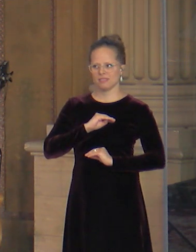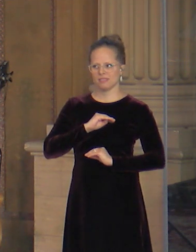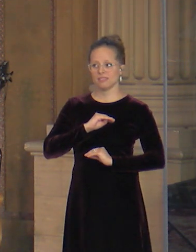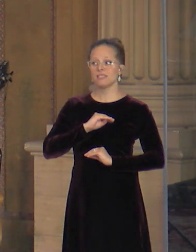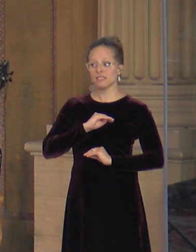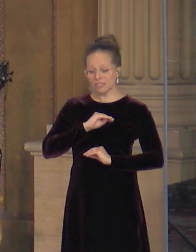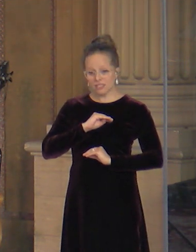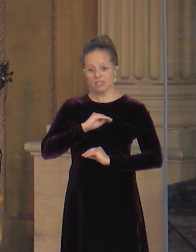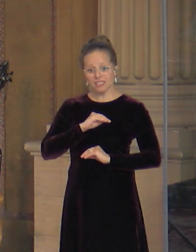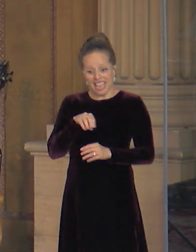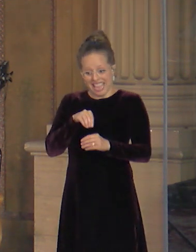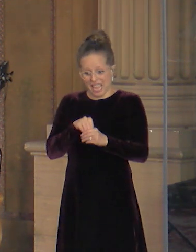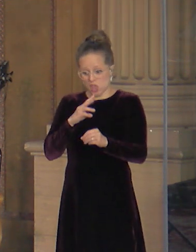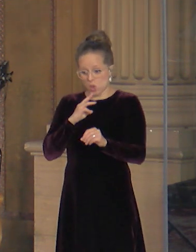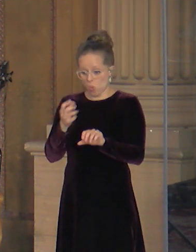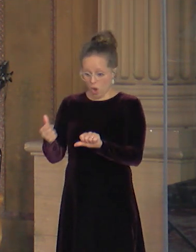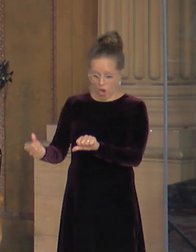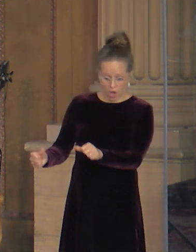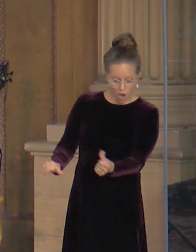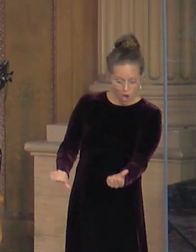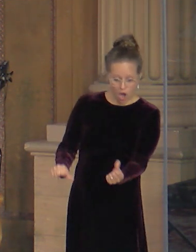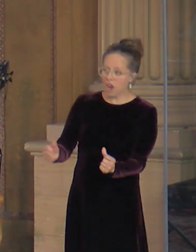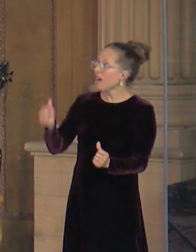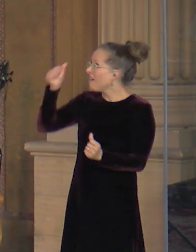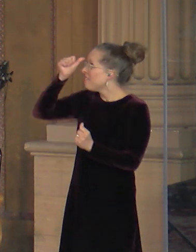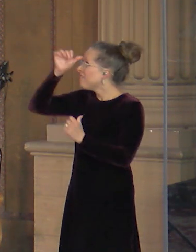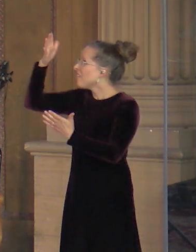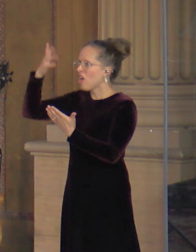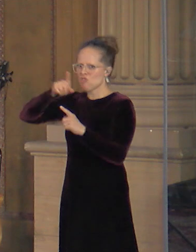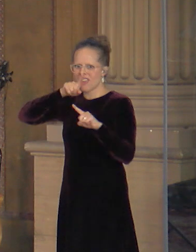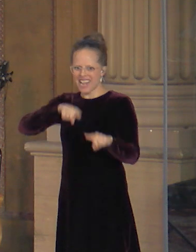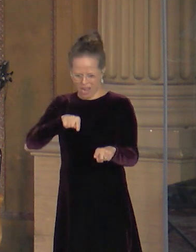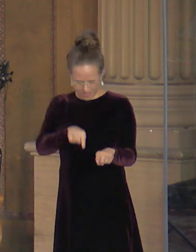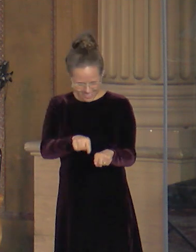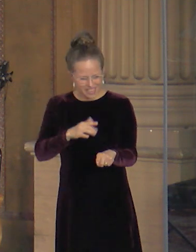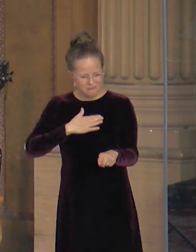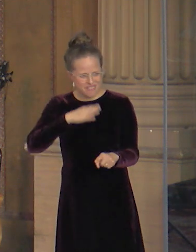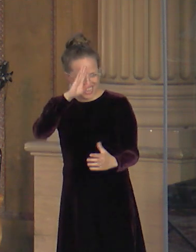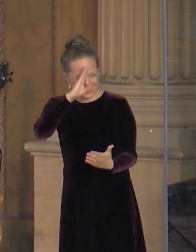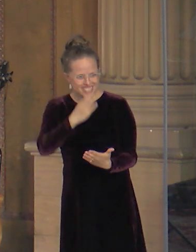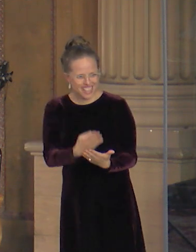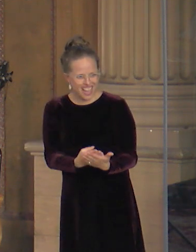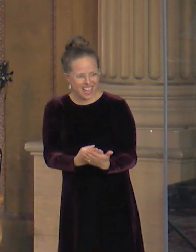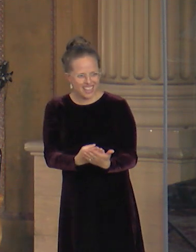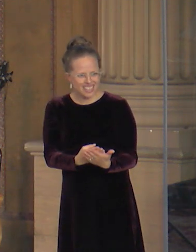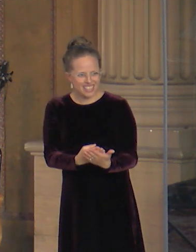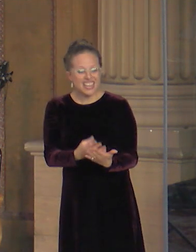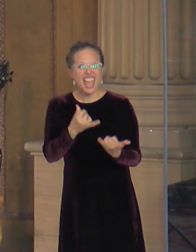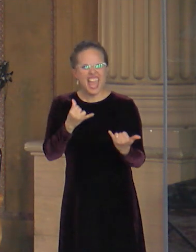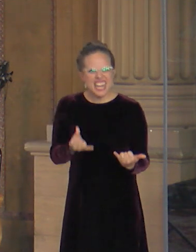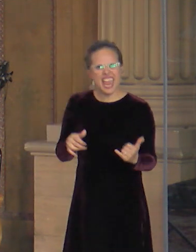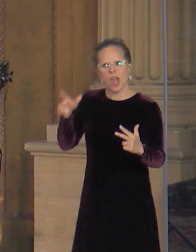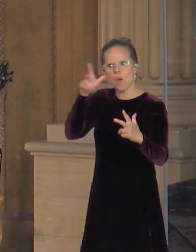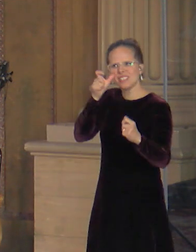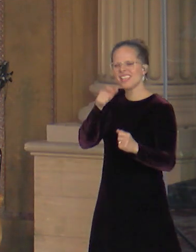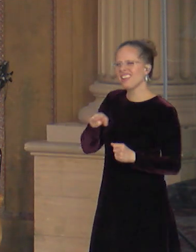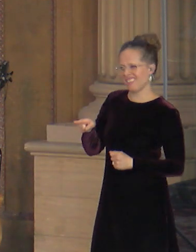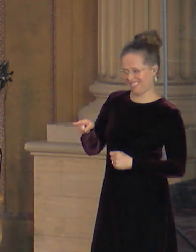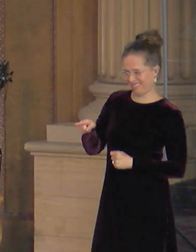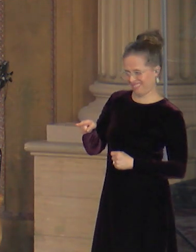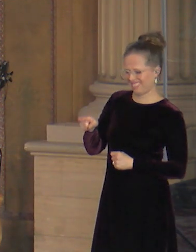in the water the father announced that Jesus is the son and now in the wilderness Satan is trying to shed some doubt on whether Jesus is the son